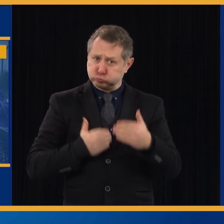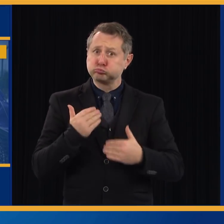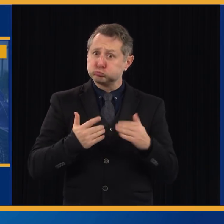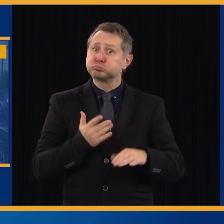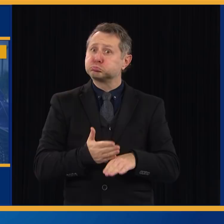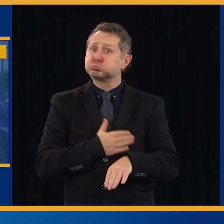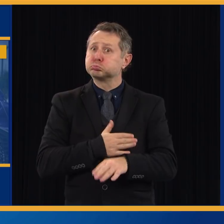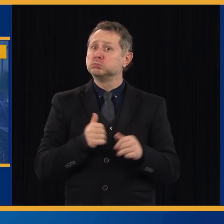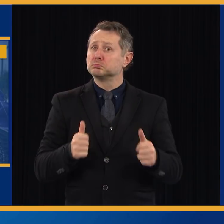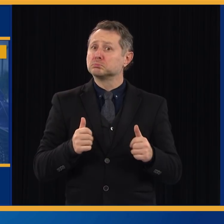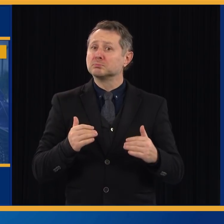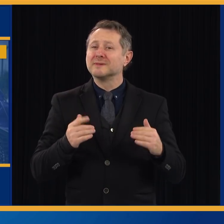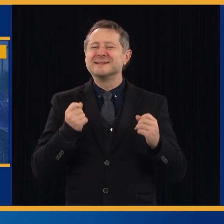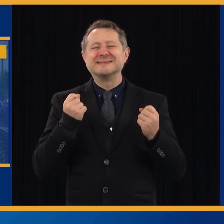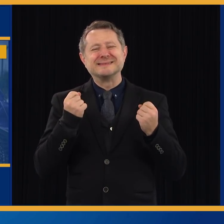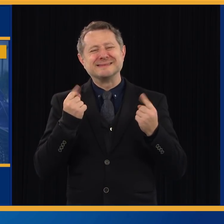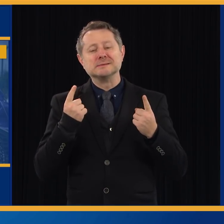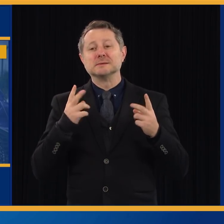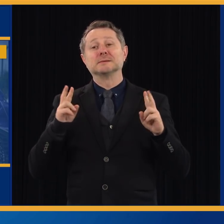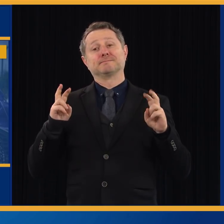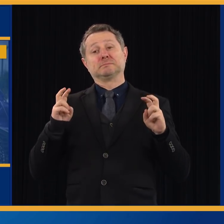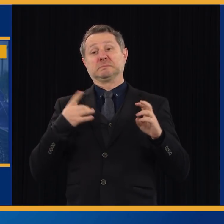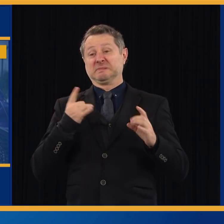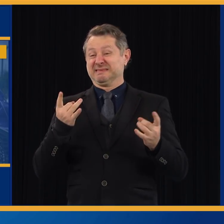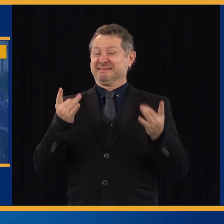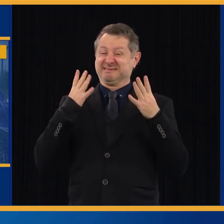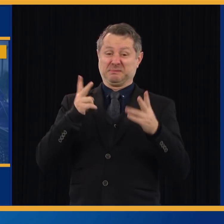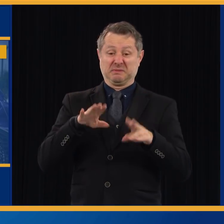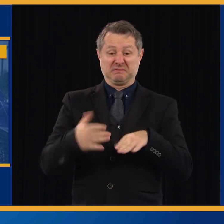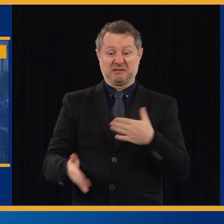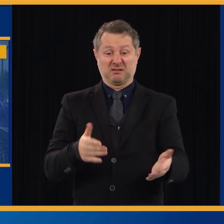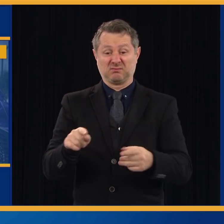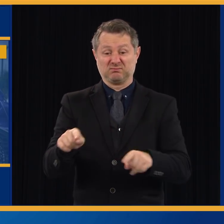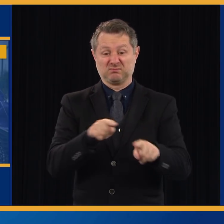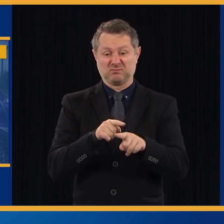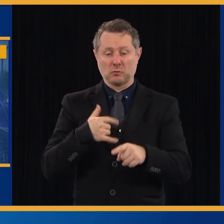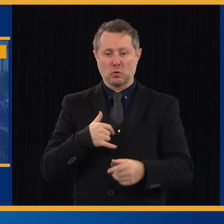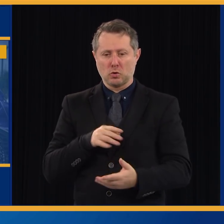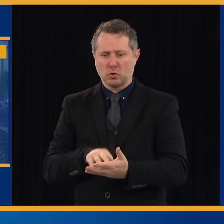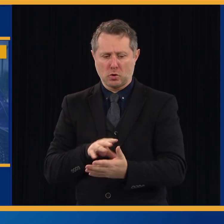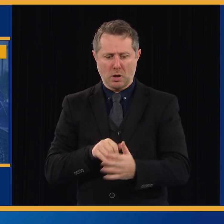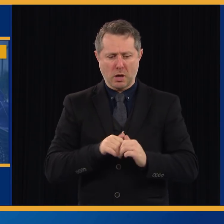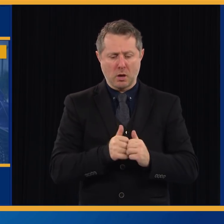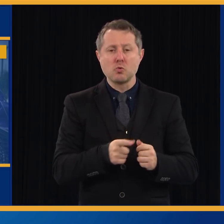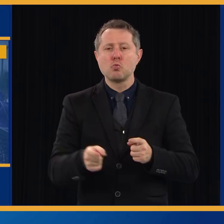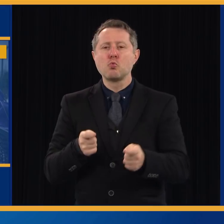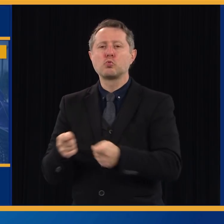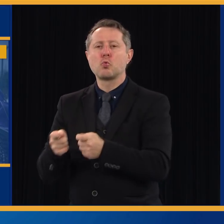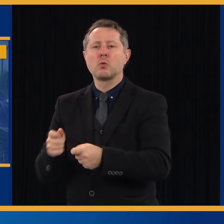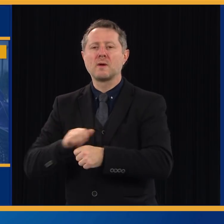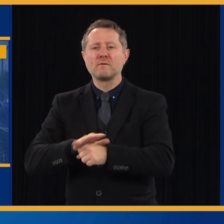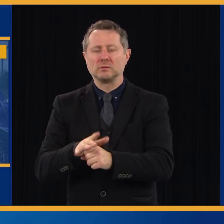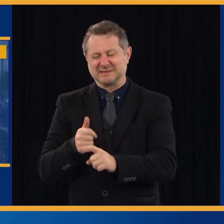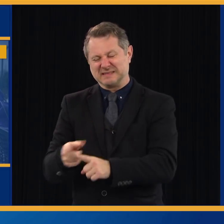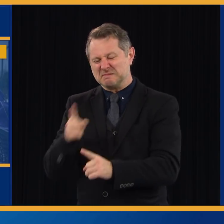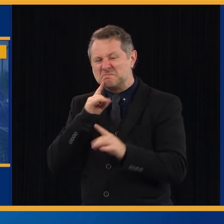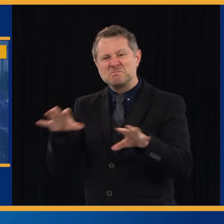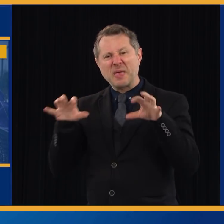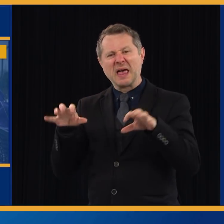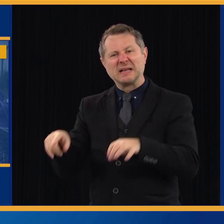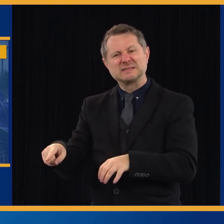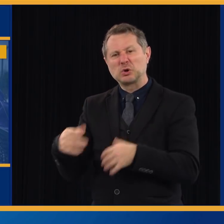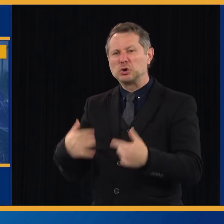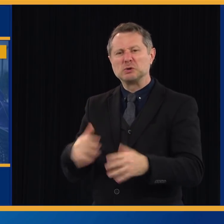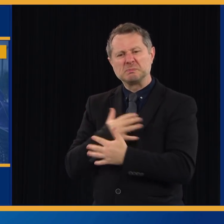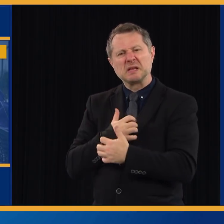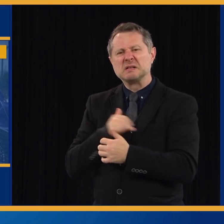control this beast. We closed down everything. People have worked tirelessly in the